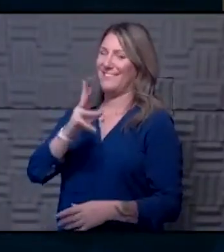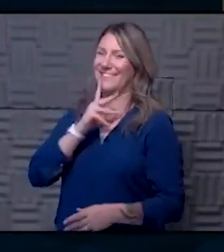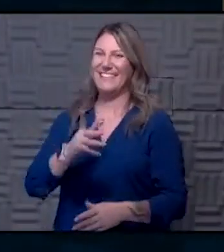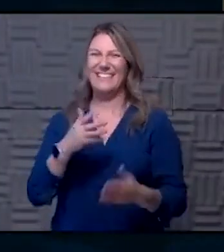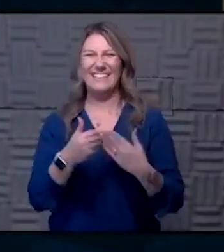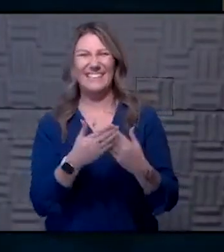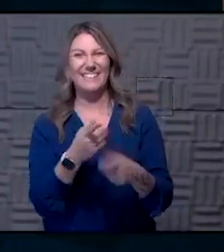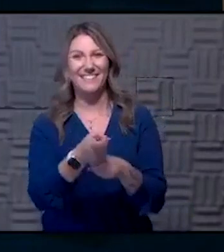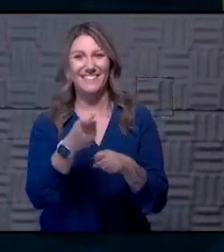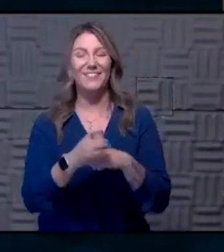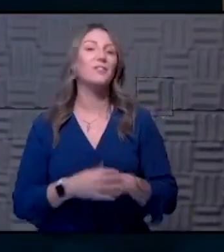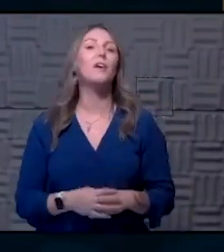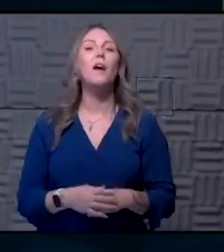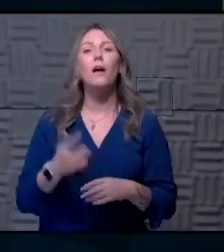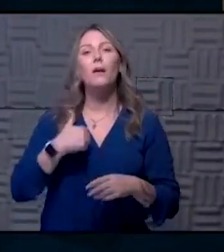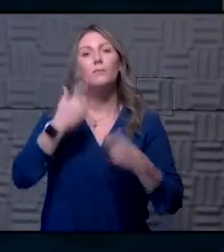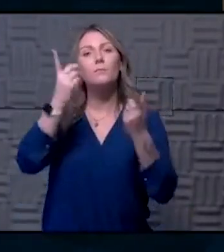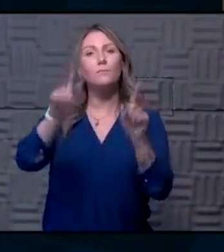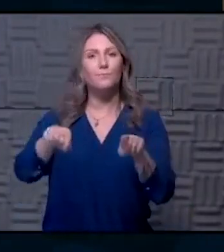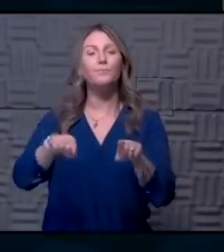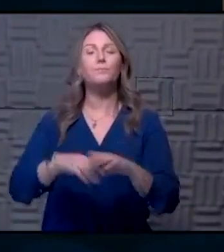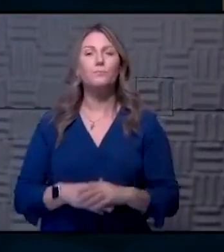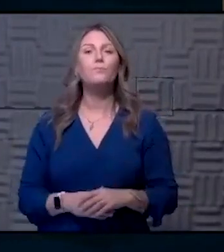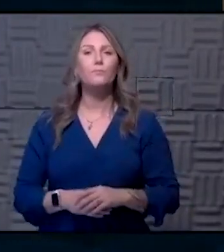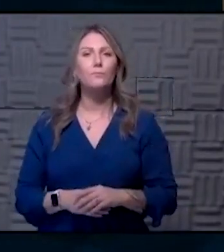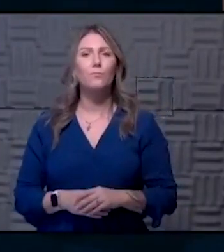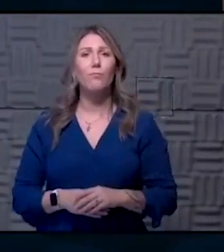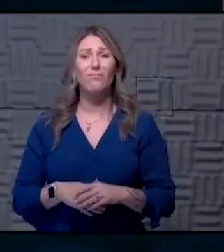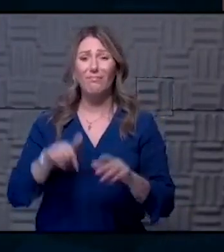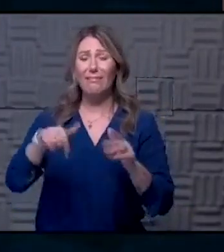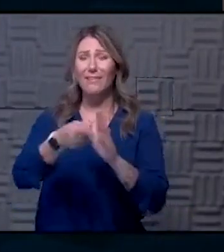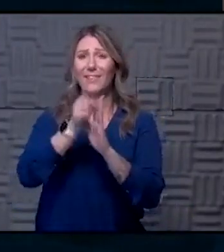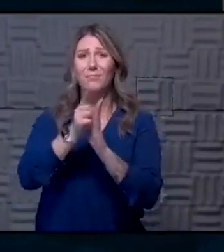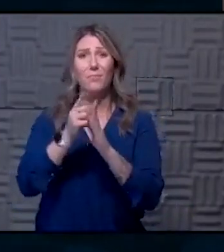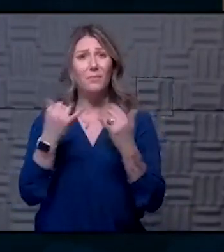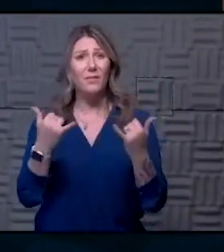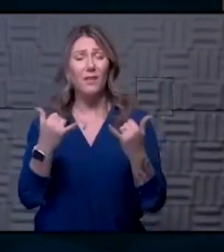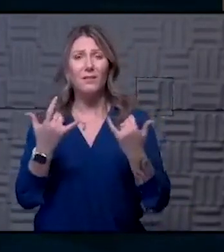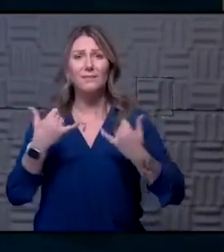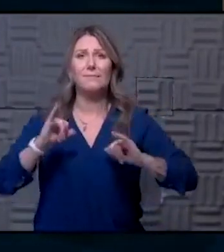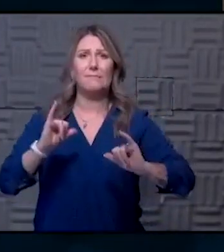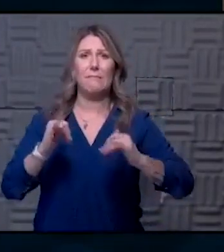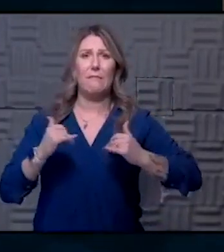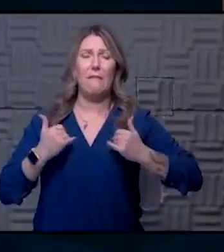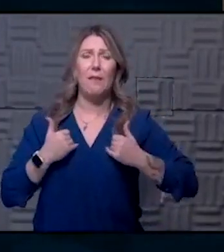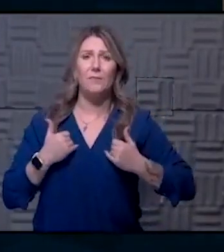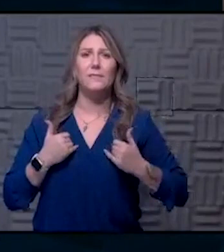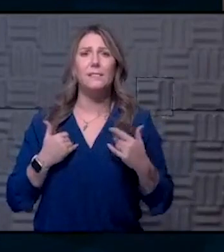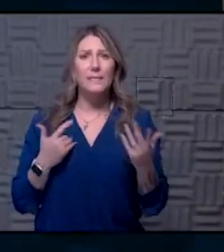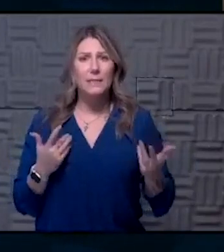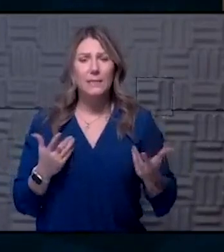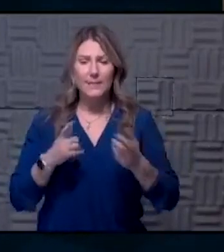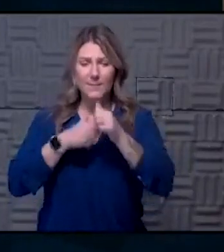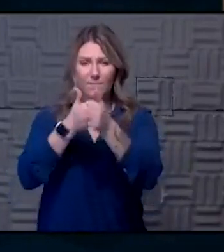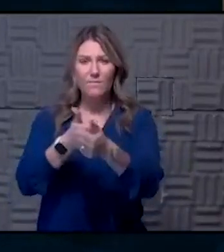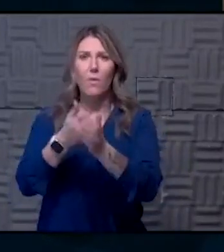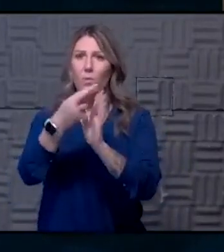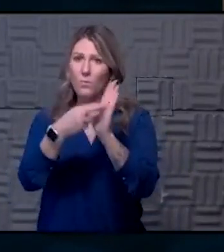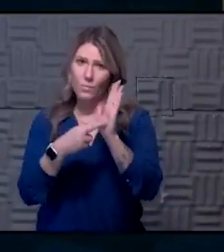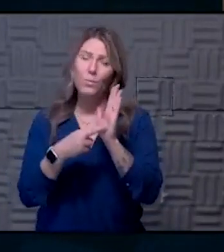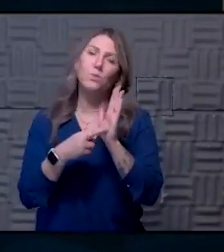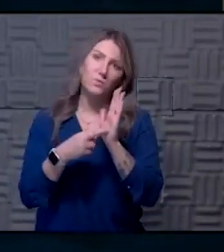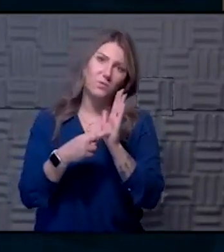that. I agree with you, though, Steve. I think that at this point in time, we still have to be able to follow those rules